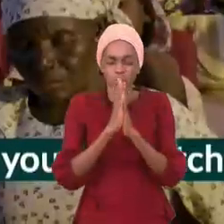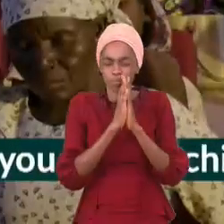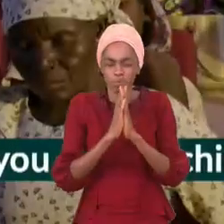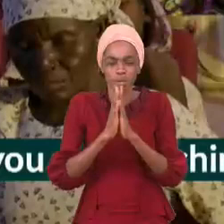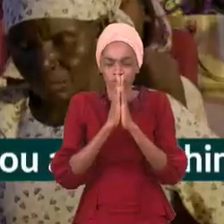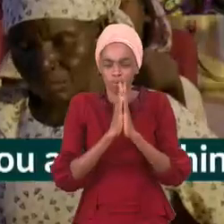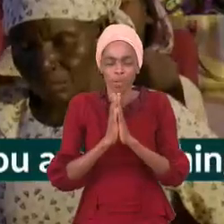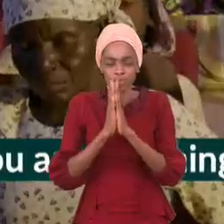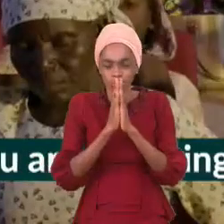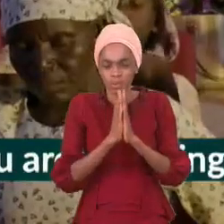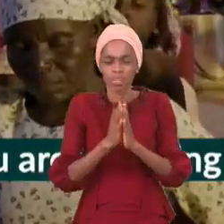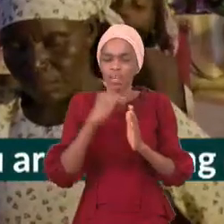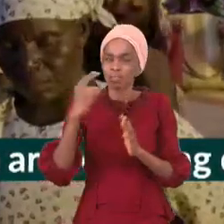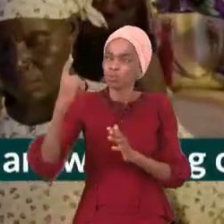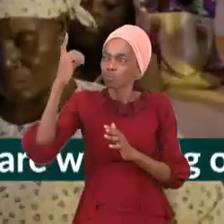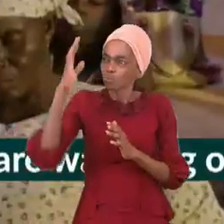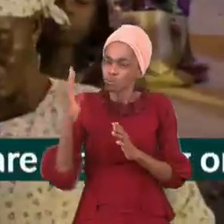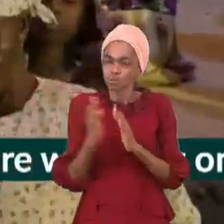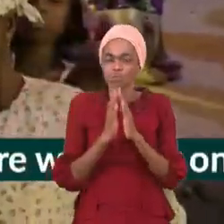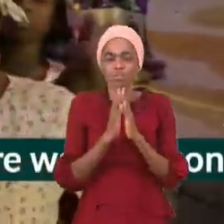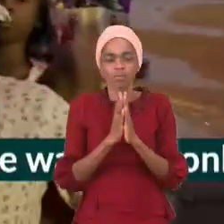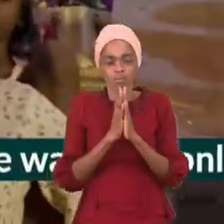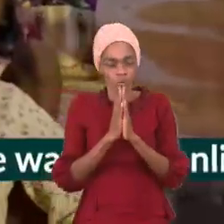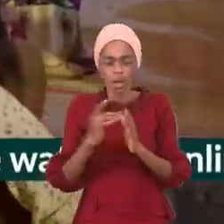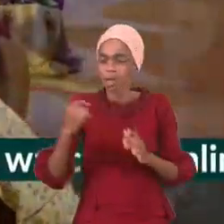Give me a sign that you are true.